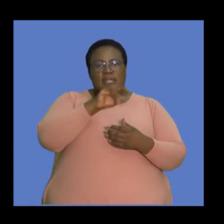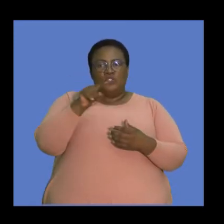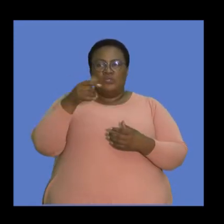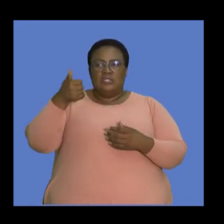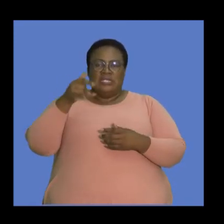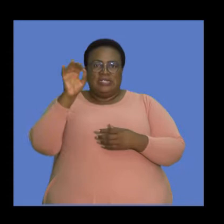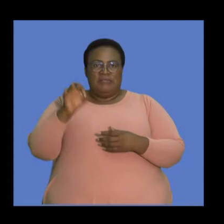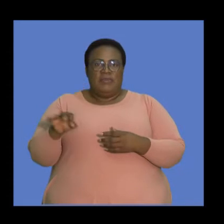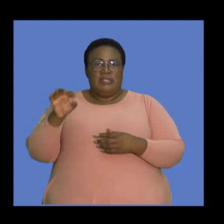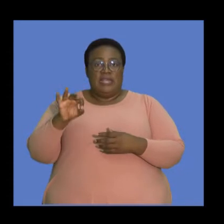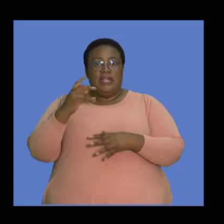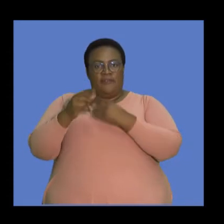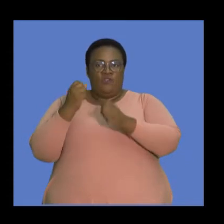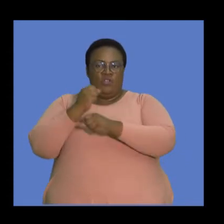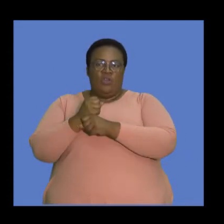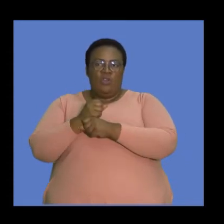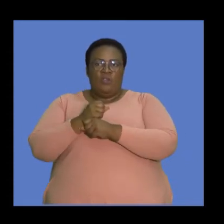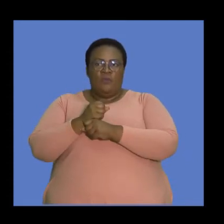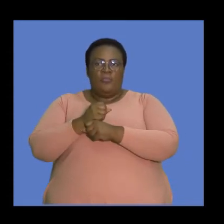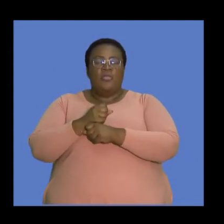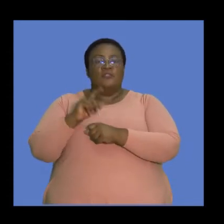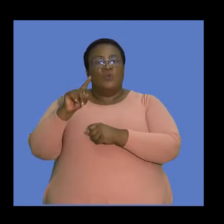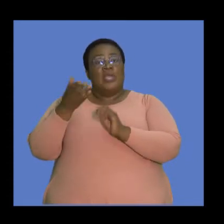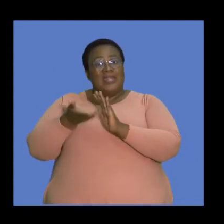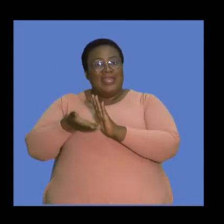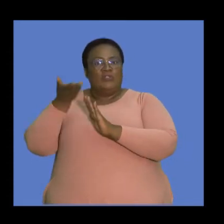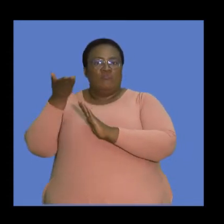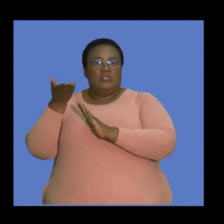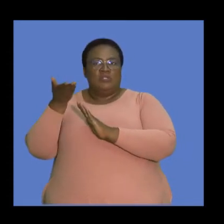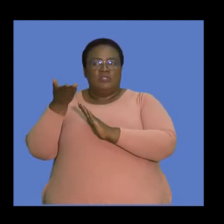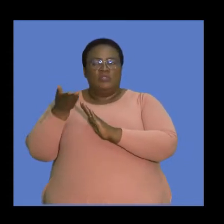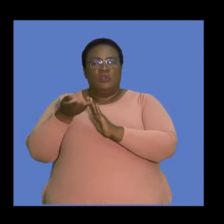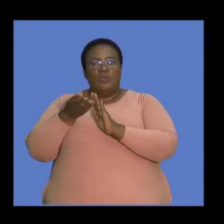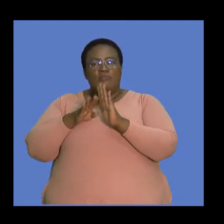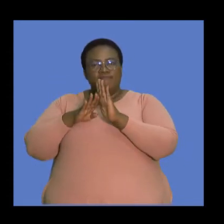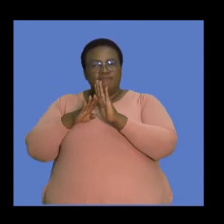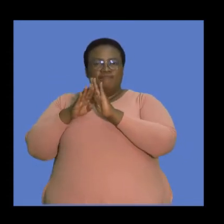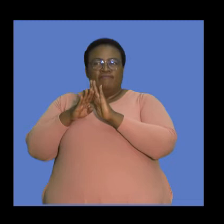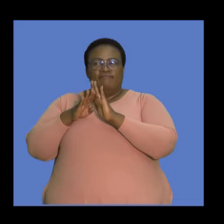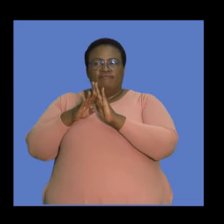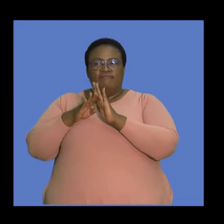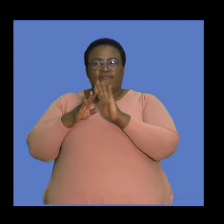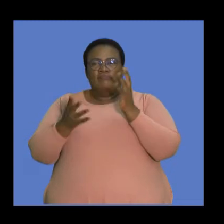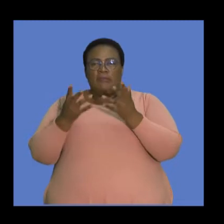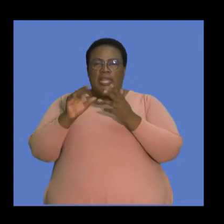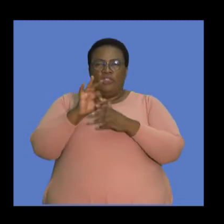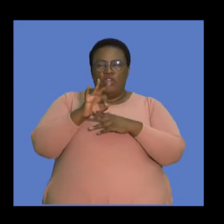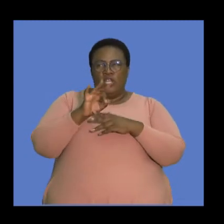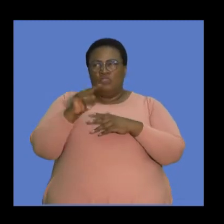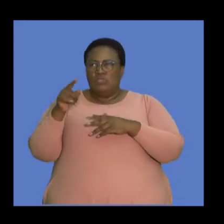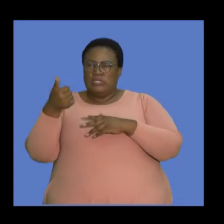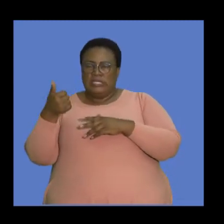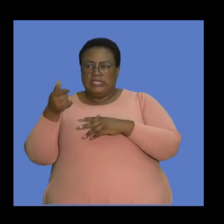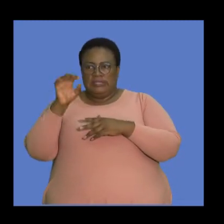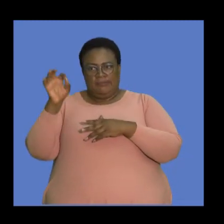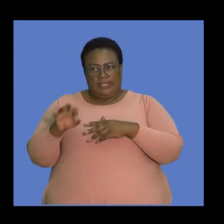right? So the rate of inflation we're talking about, it increasing. So they normally increase it by between 3